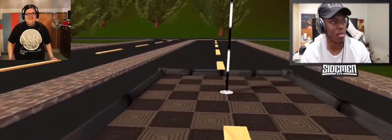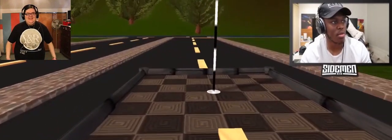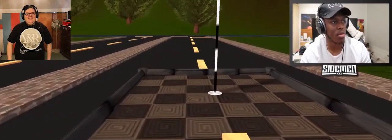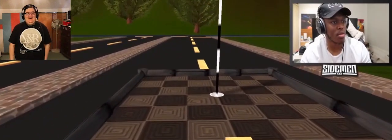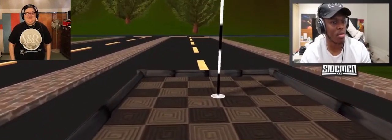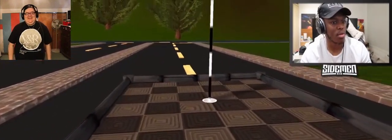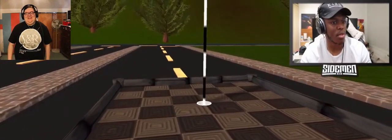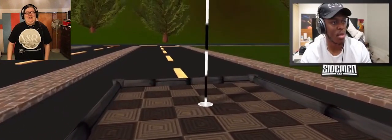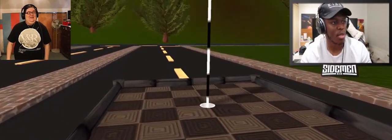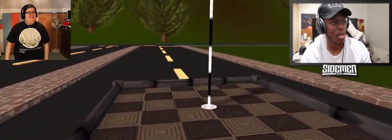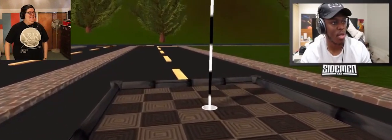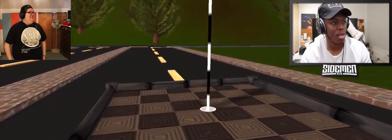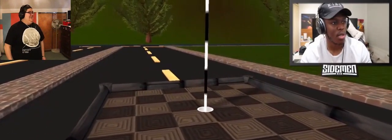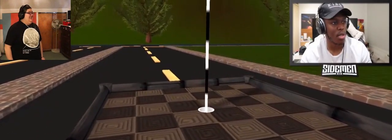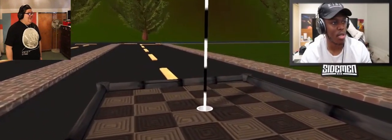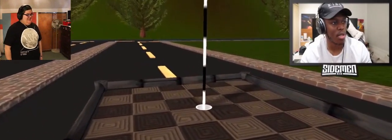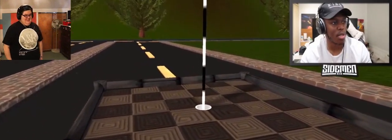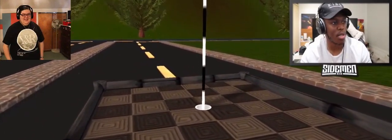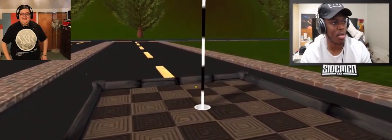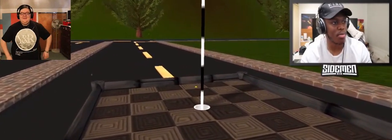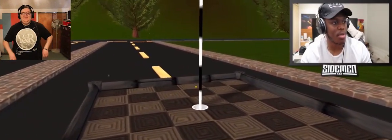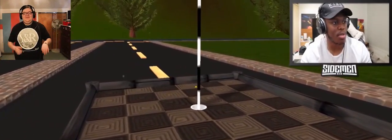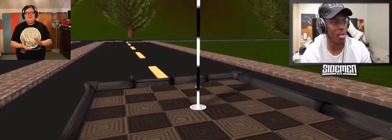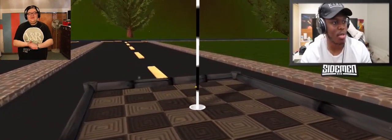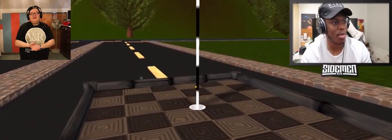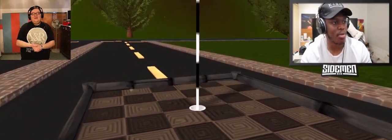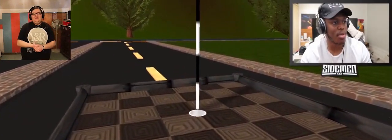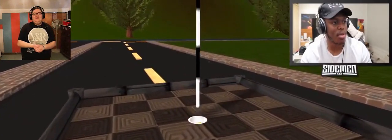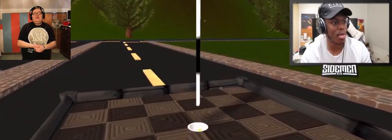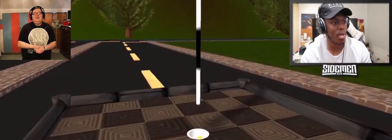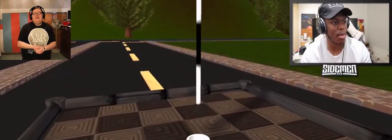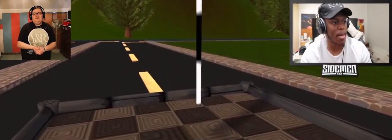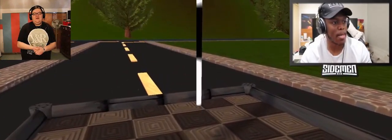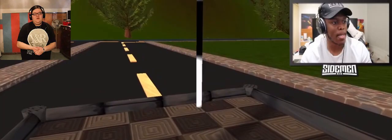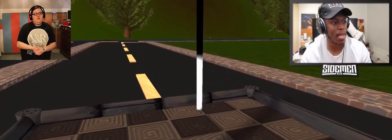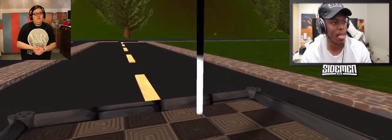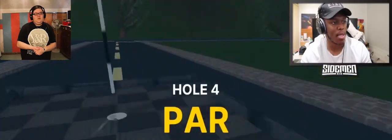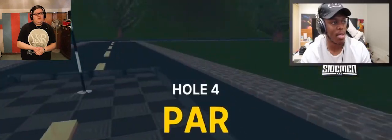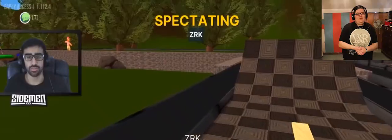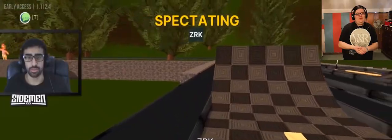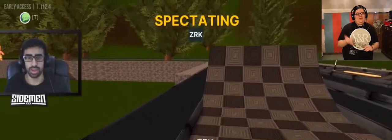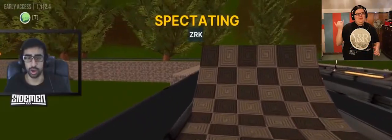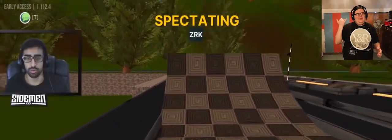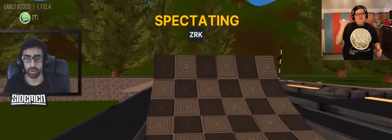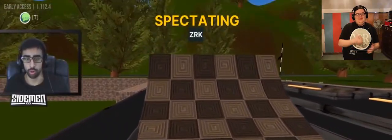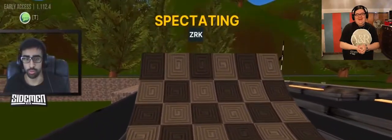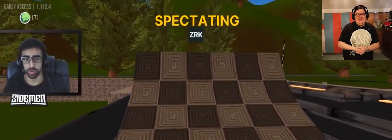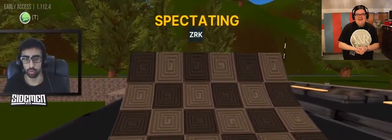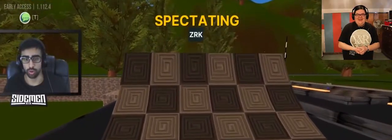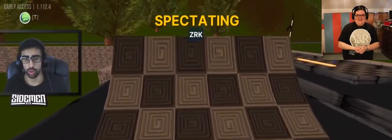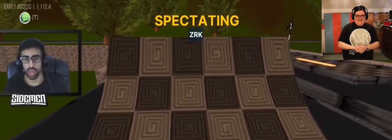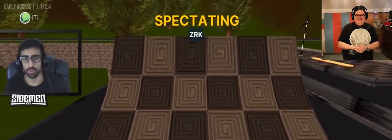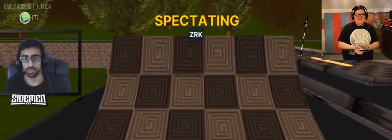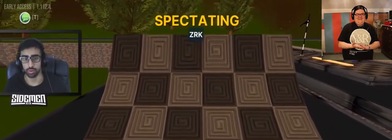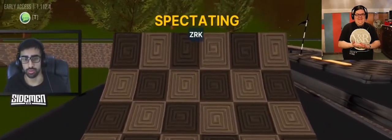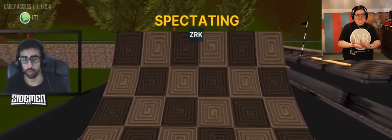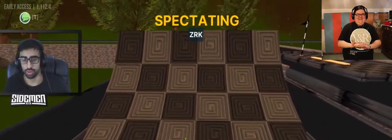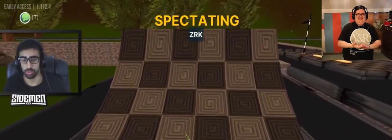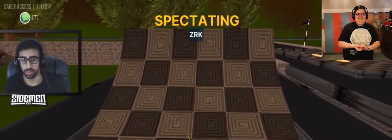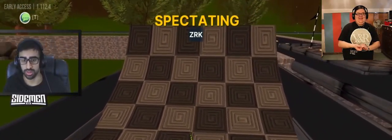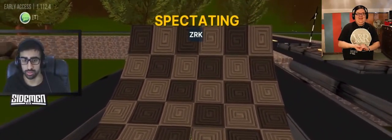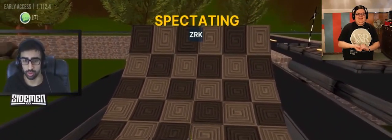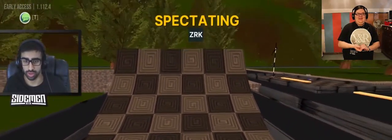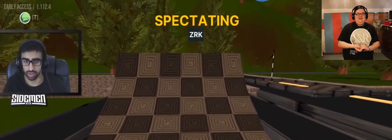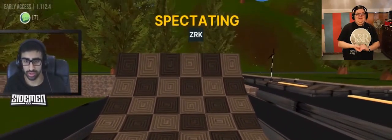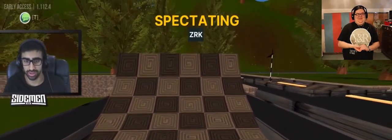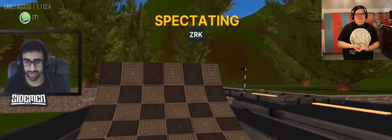Wait, this thing, obviously. I don't know what I was doing. JJ's doing pretty well. Josh, as the most established Sidemen mini golf player, it would be a real shame if you were to fall to the